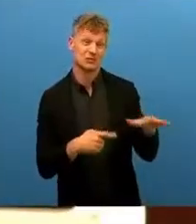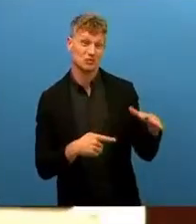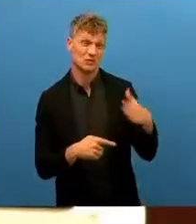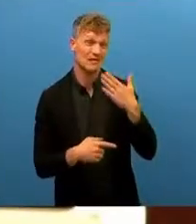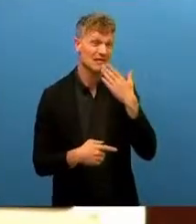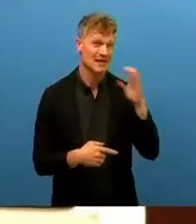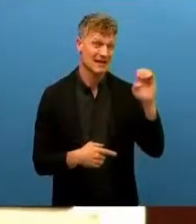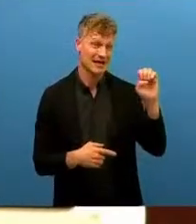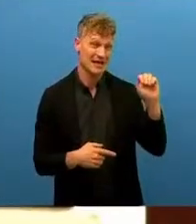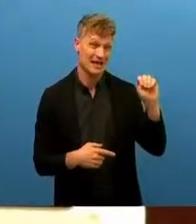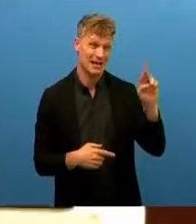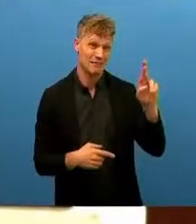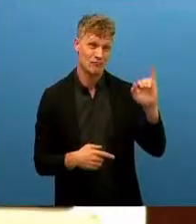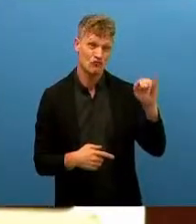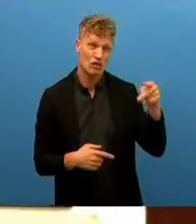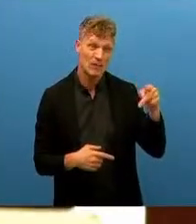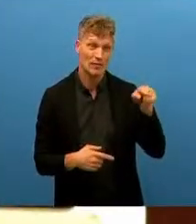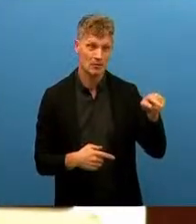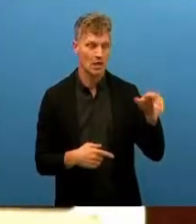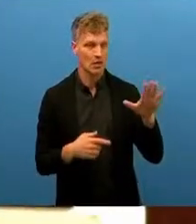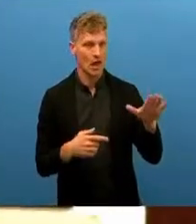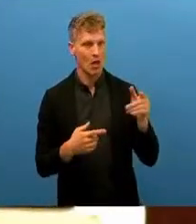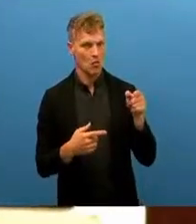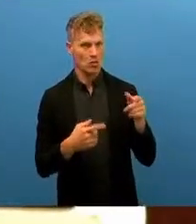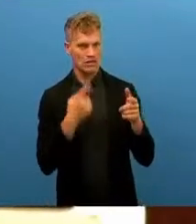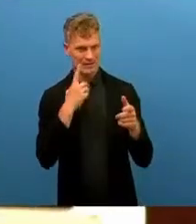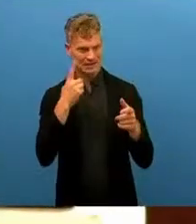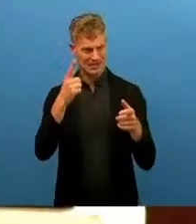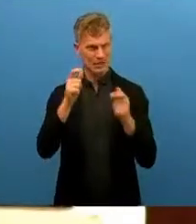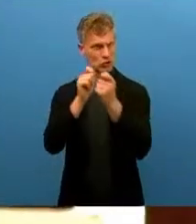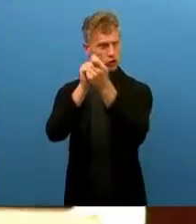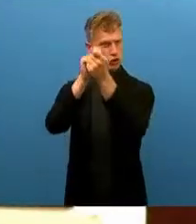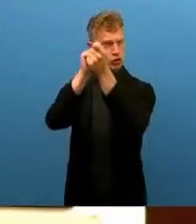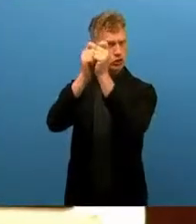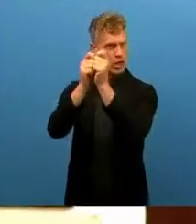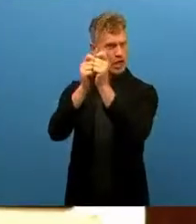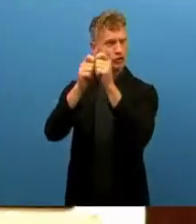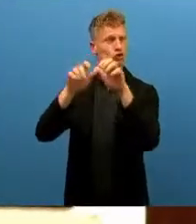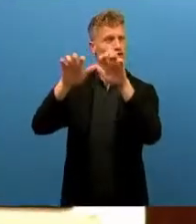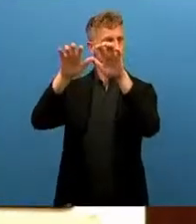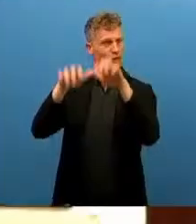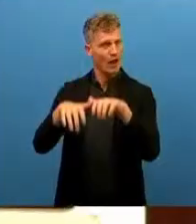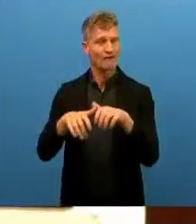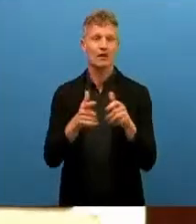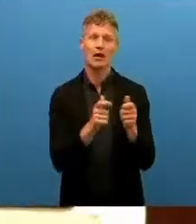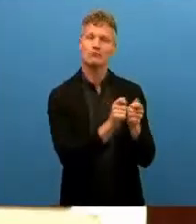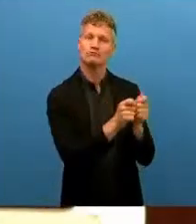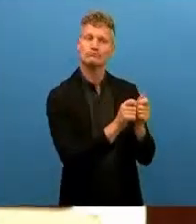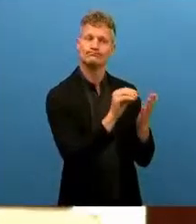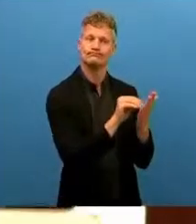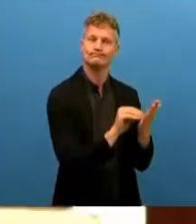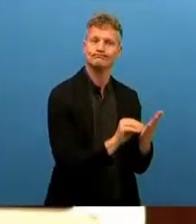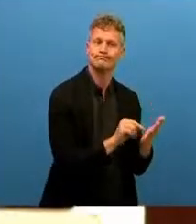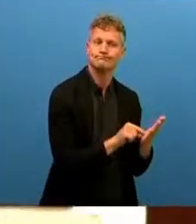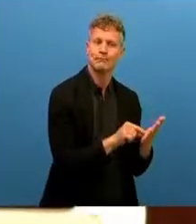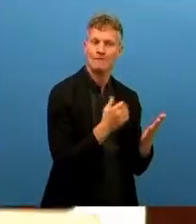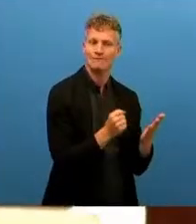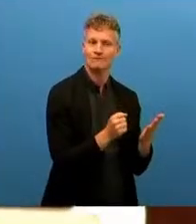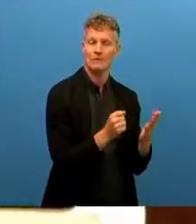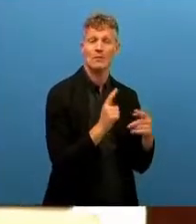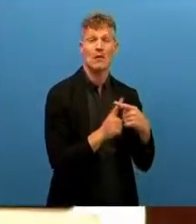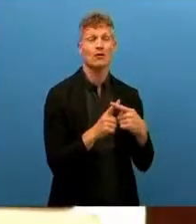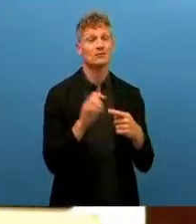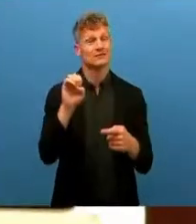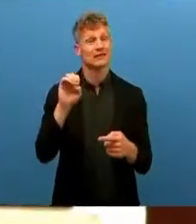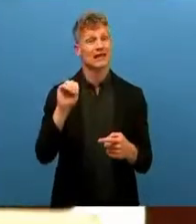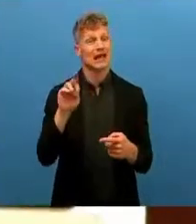its experts' notes along the process when changes have been made to the draft bill. Also, EMRIP has participated in an